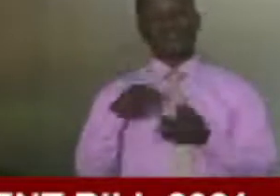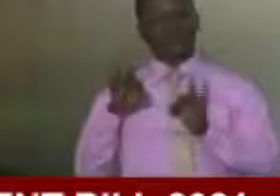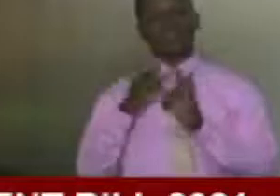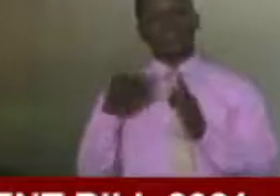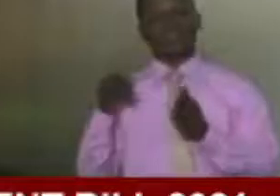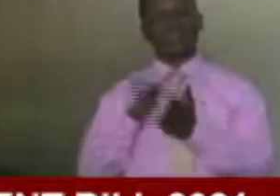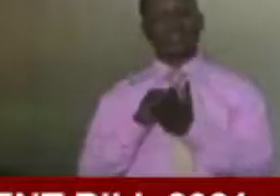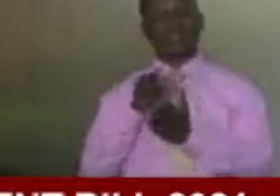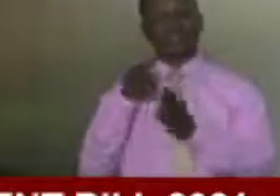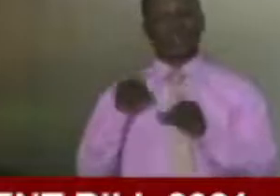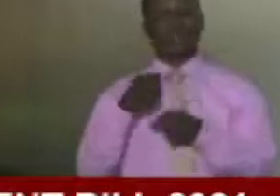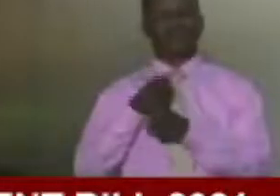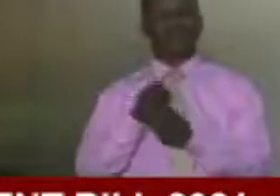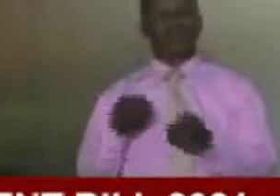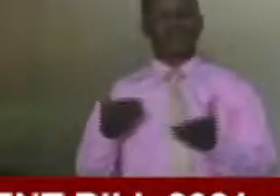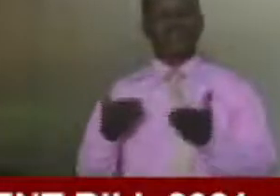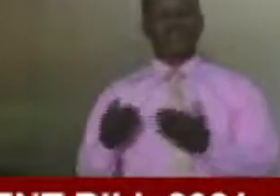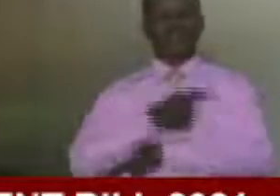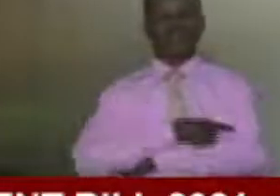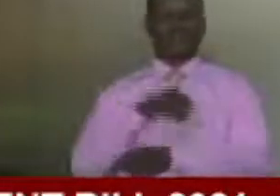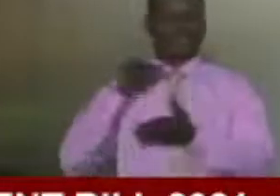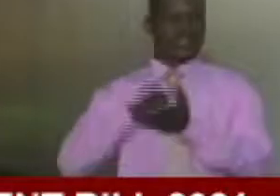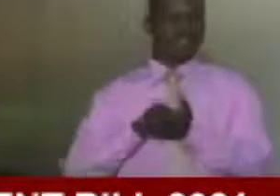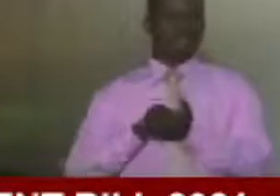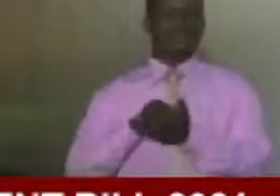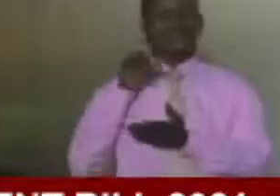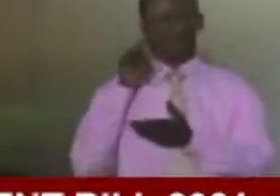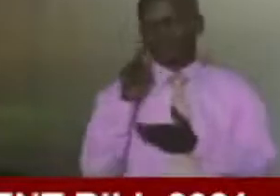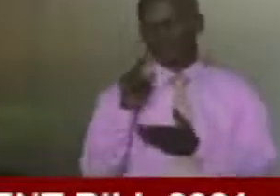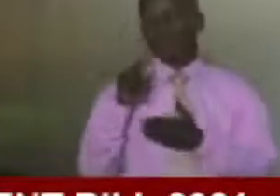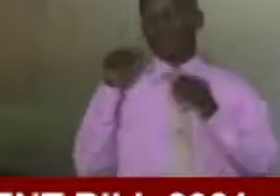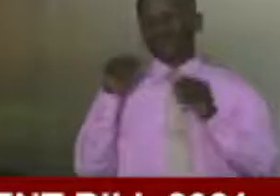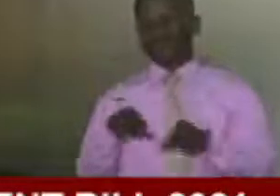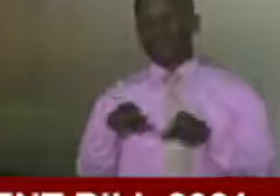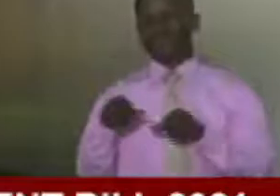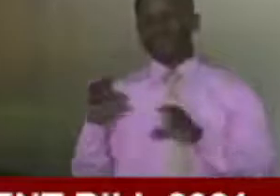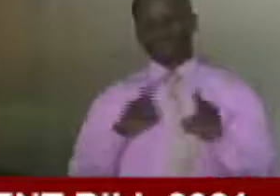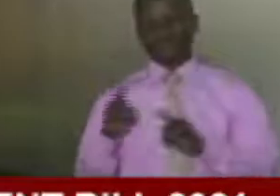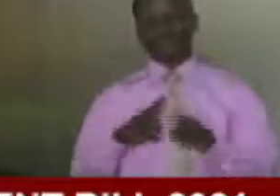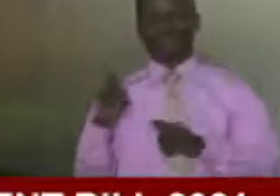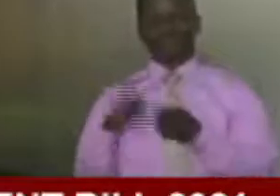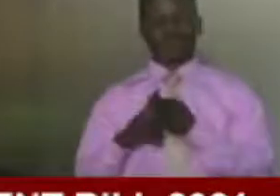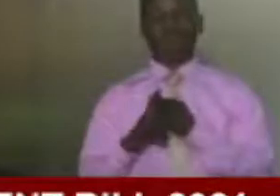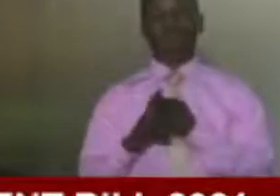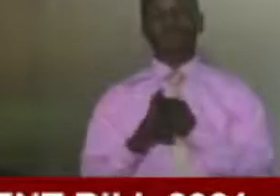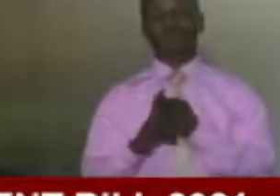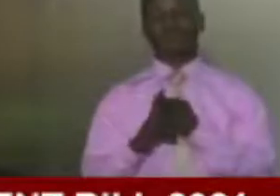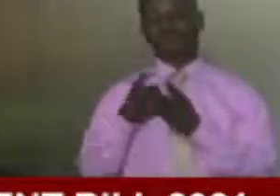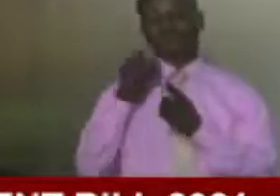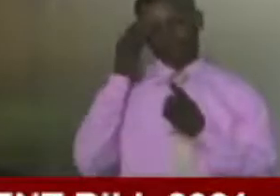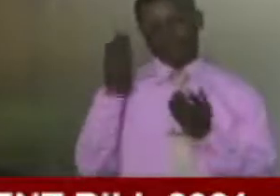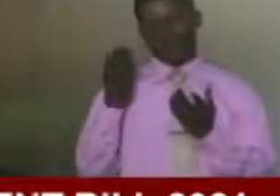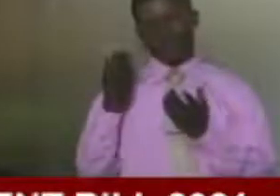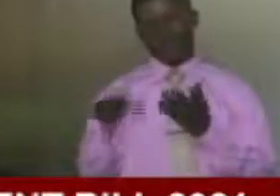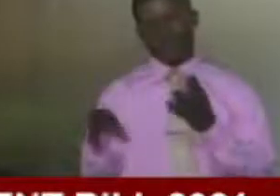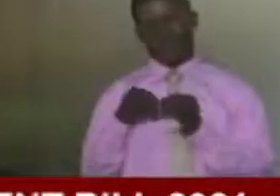can you make here today that you can do to, you know, apply pressure